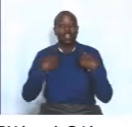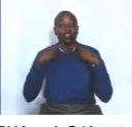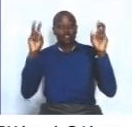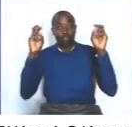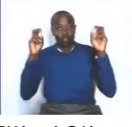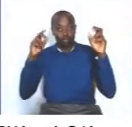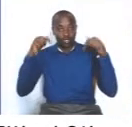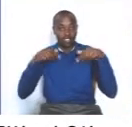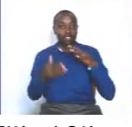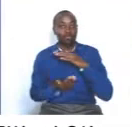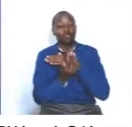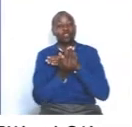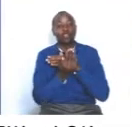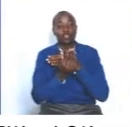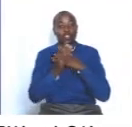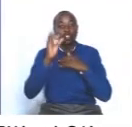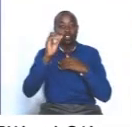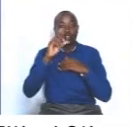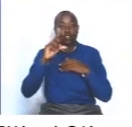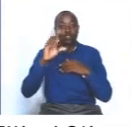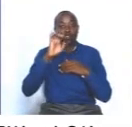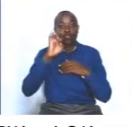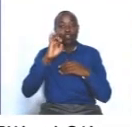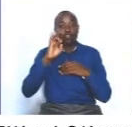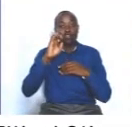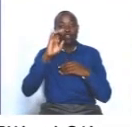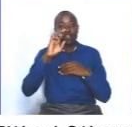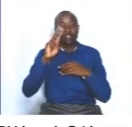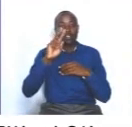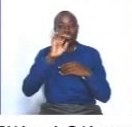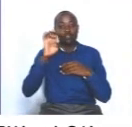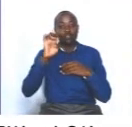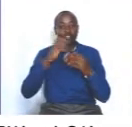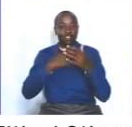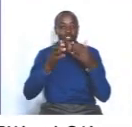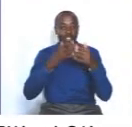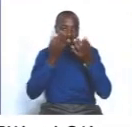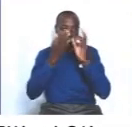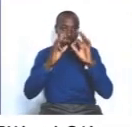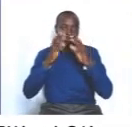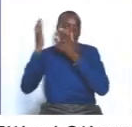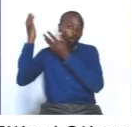lesson this morning, the olive branch or the sign of hope. Noah faced